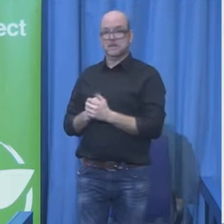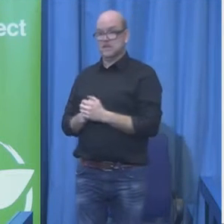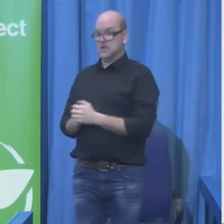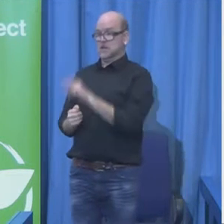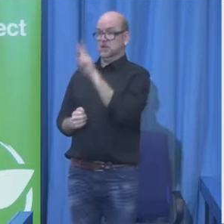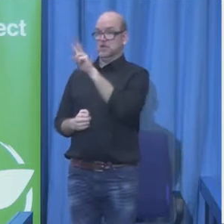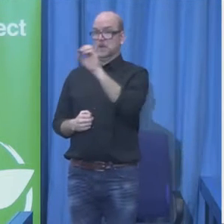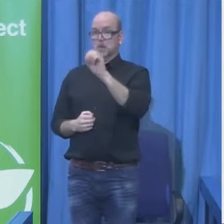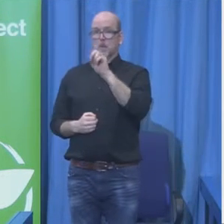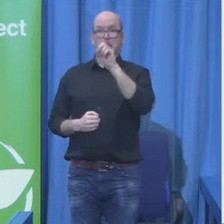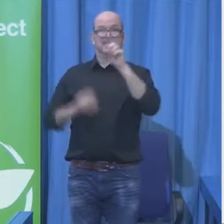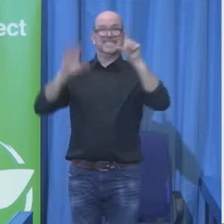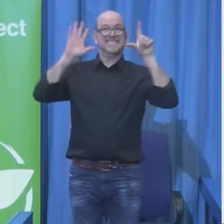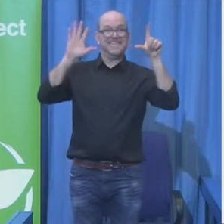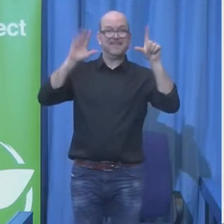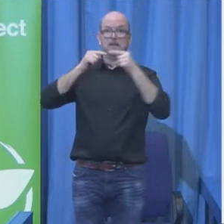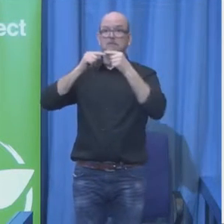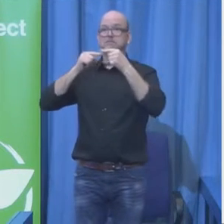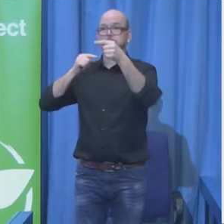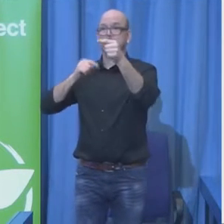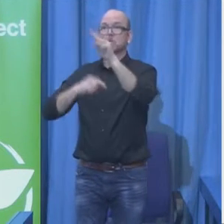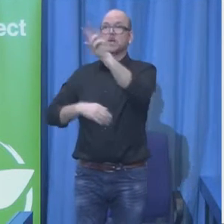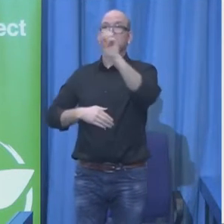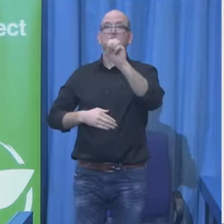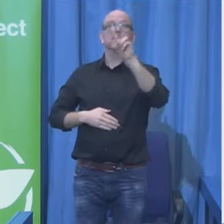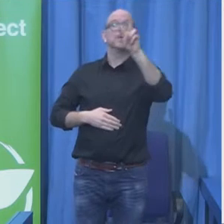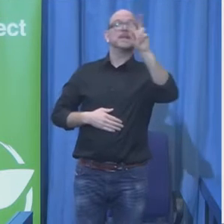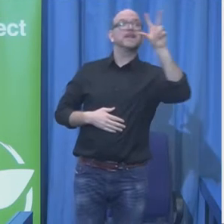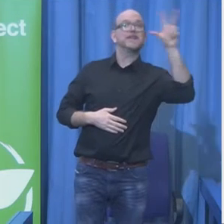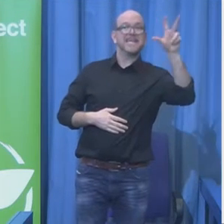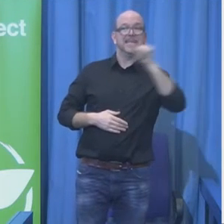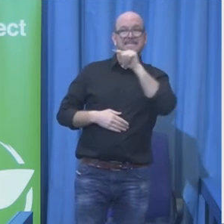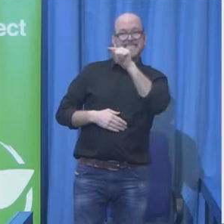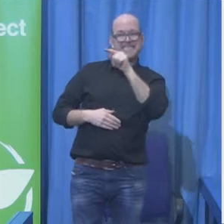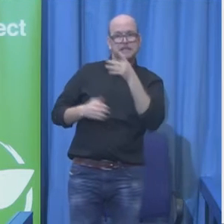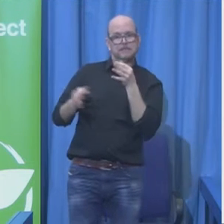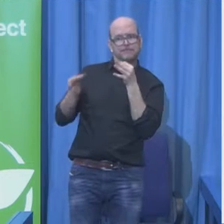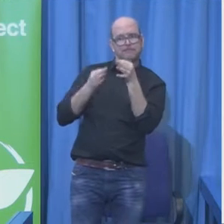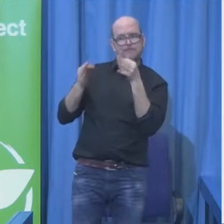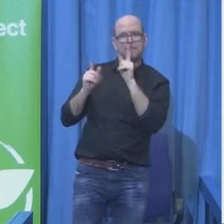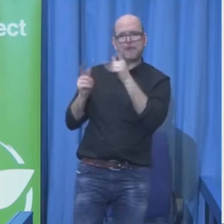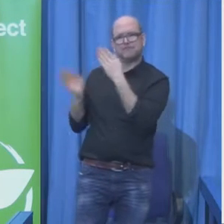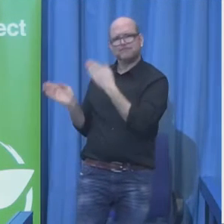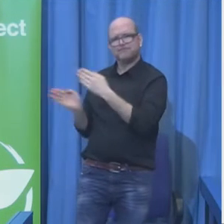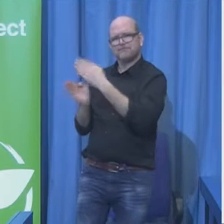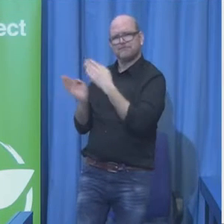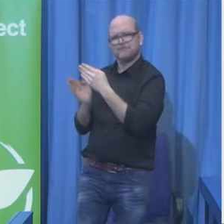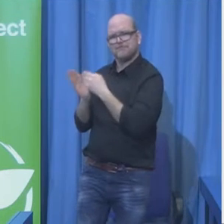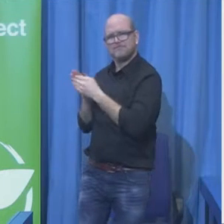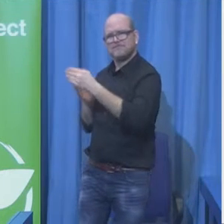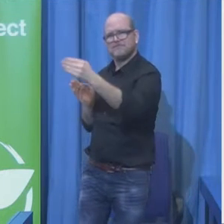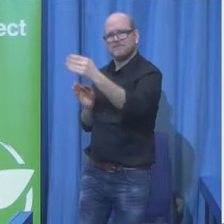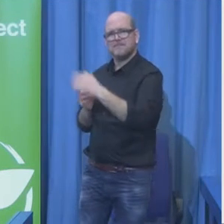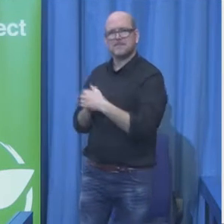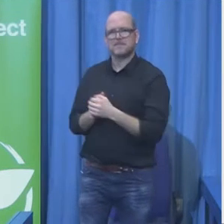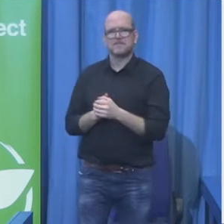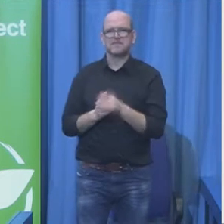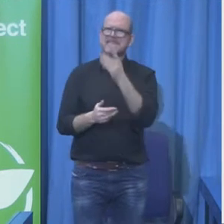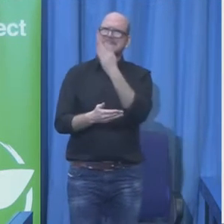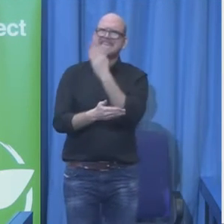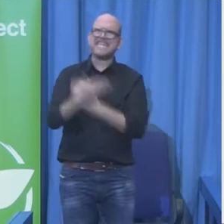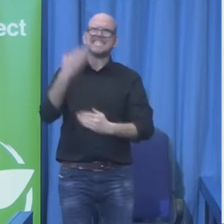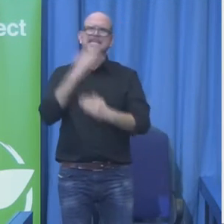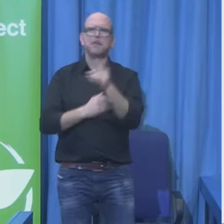are anchored in the European Convention on Human Rights, and each of them is also connected to the corresponding articles